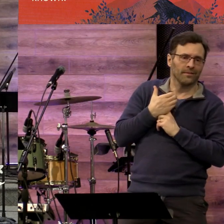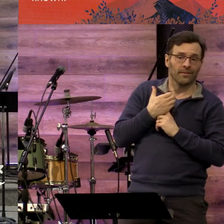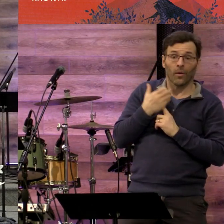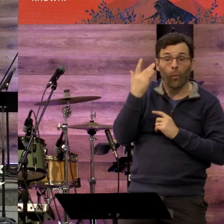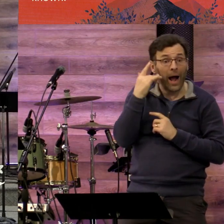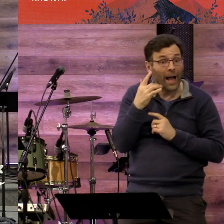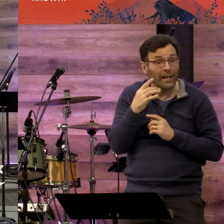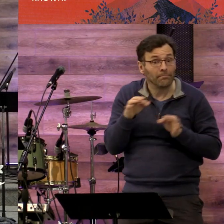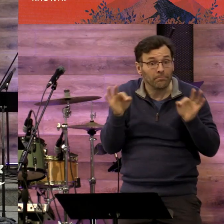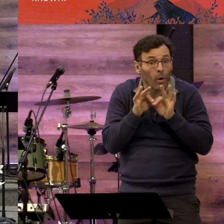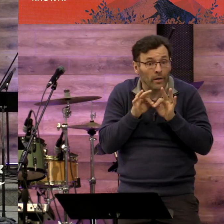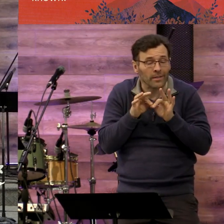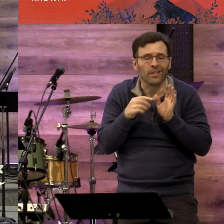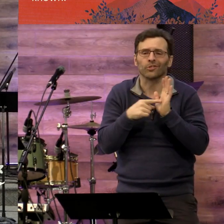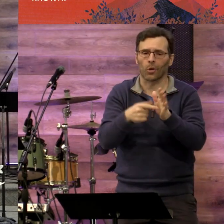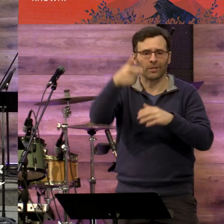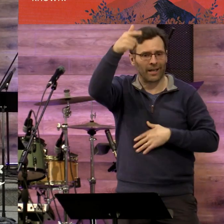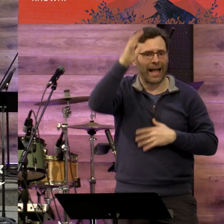that God cares.